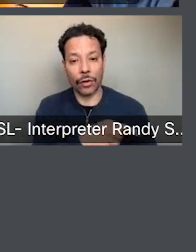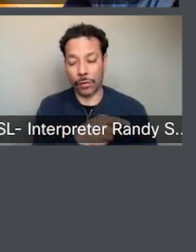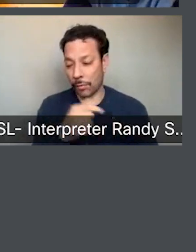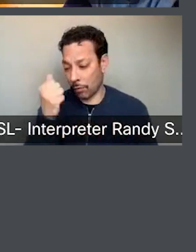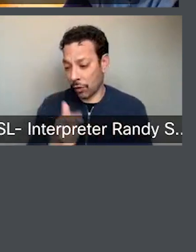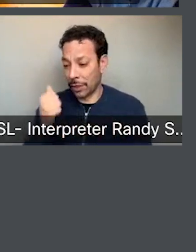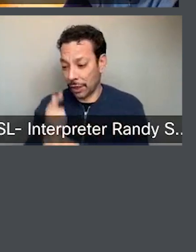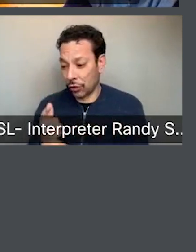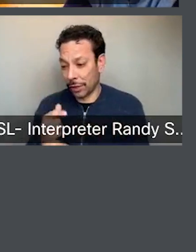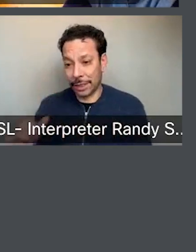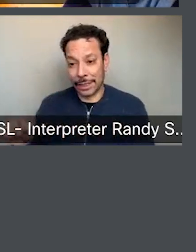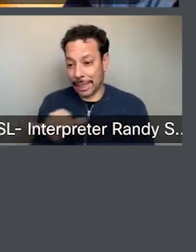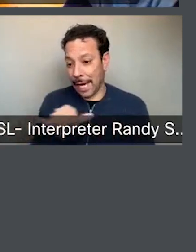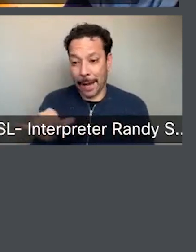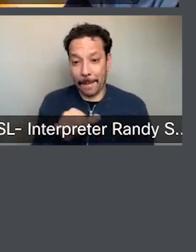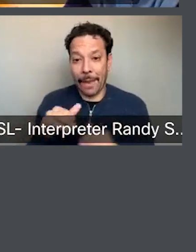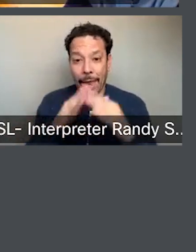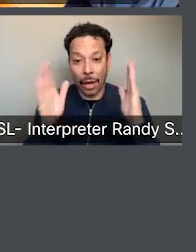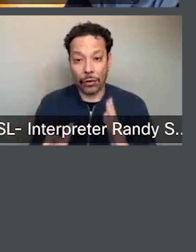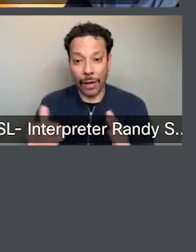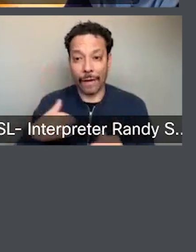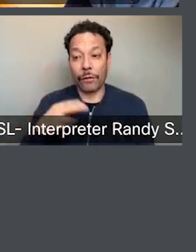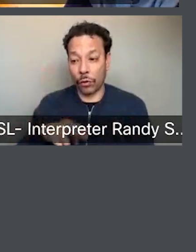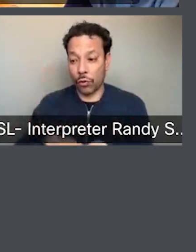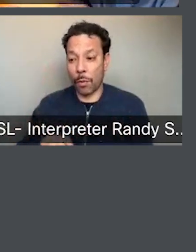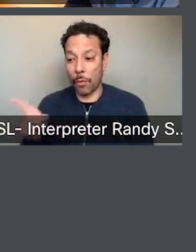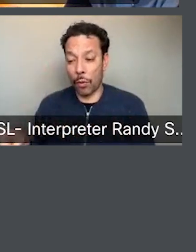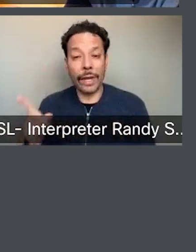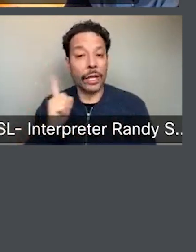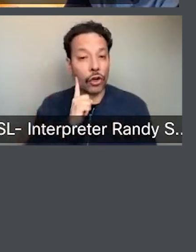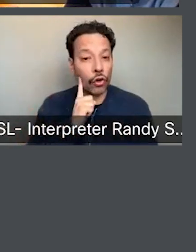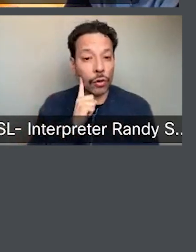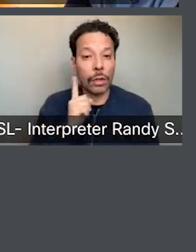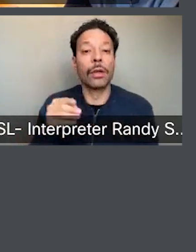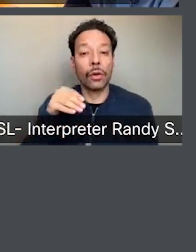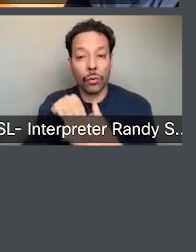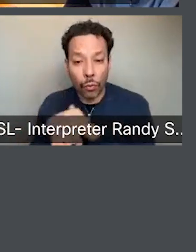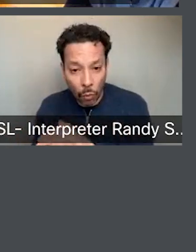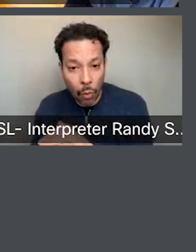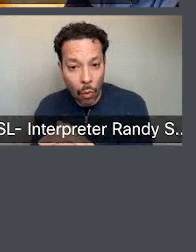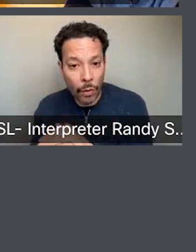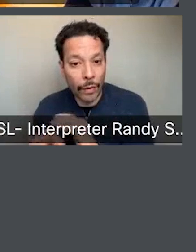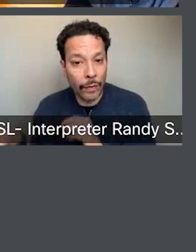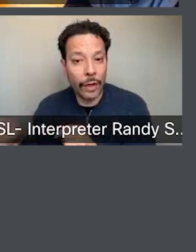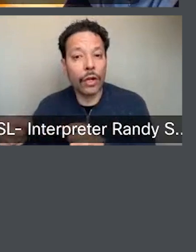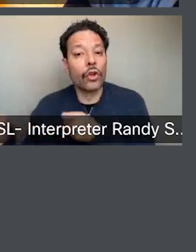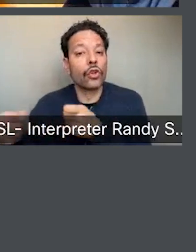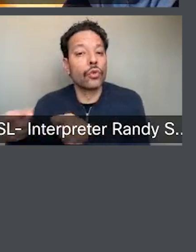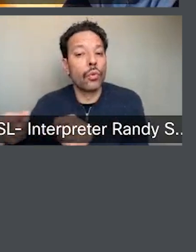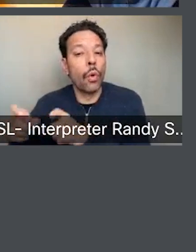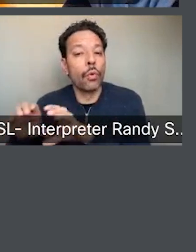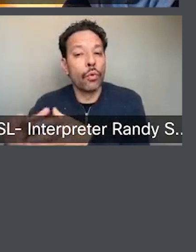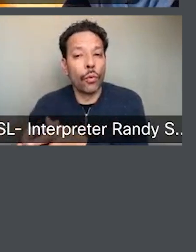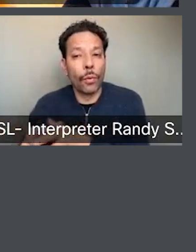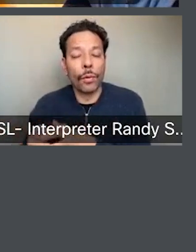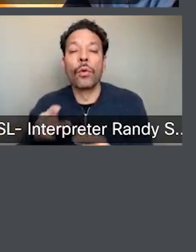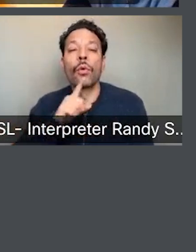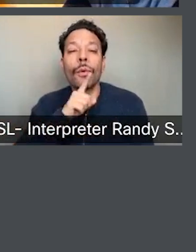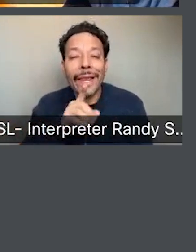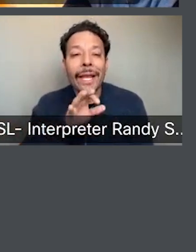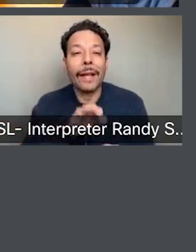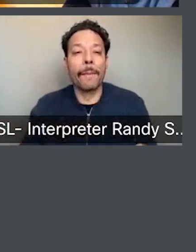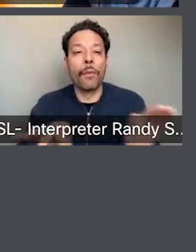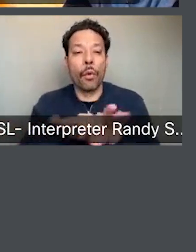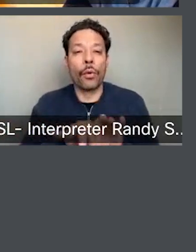that same household who had normal hearing were enrolled as the control group. And that's very important, we